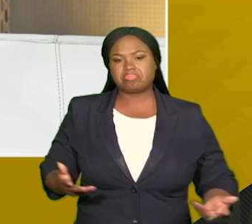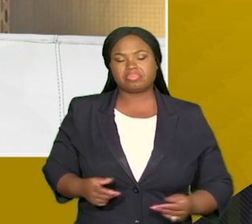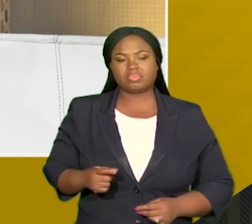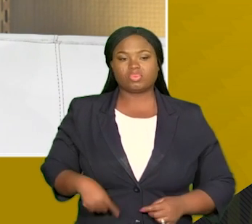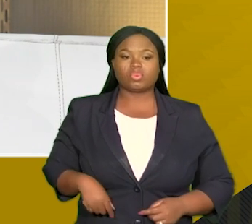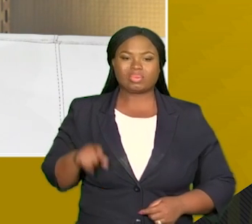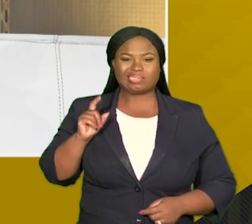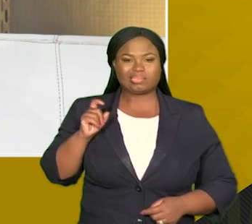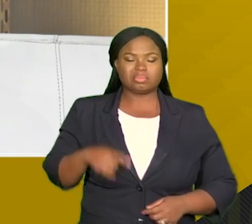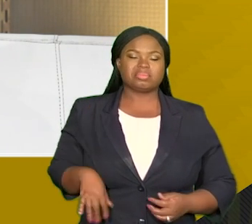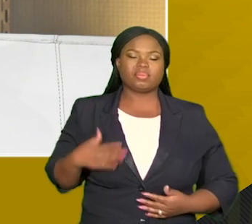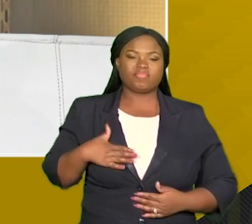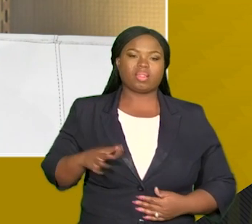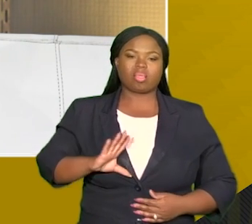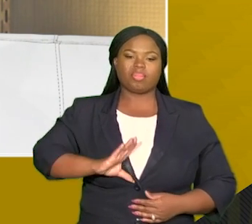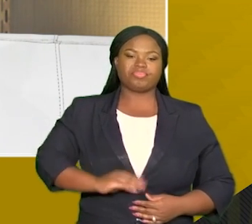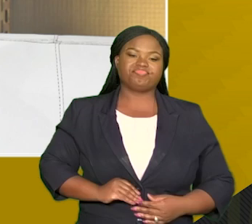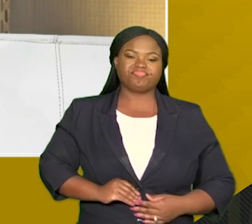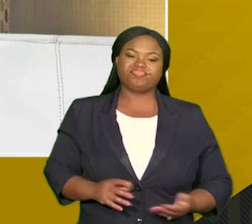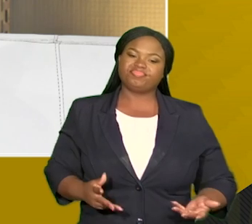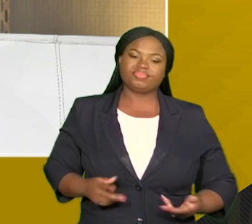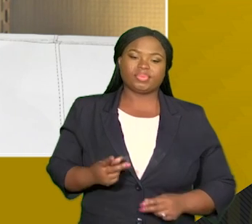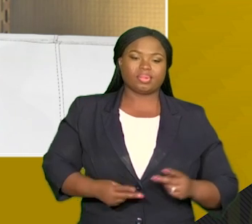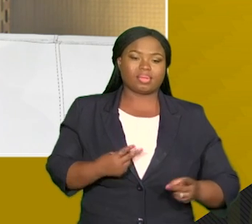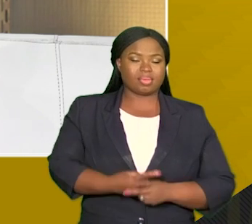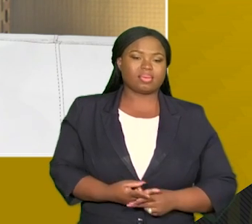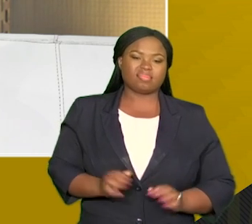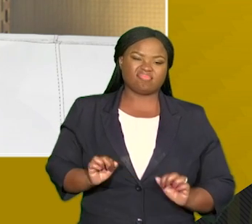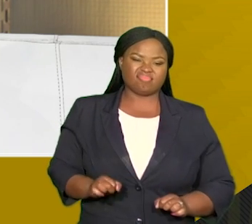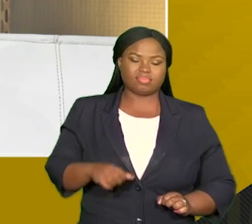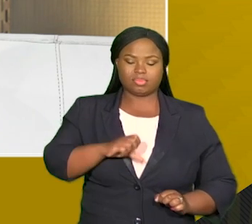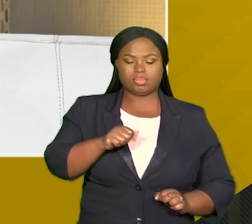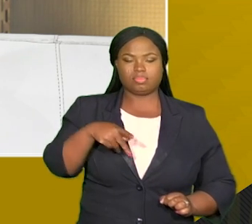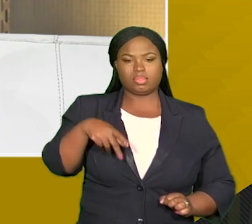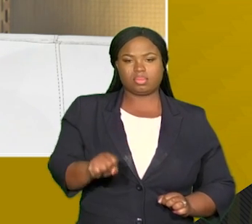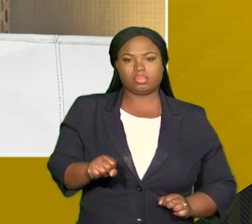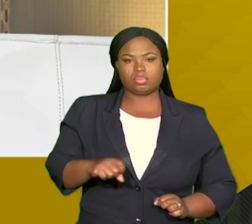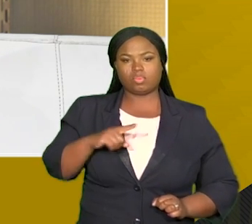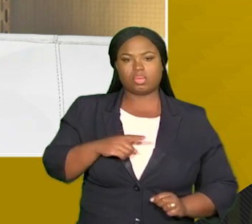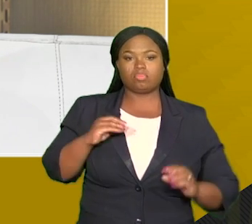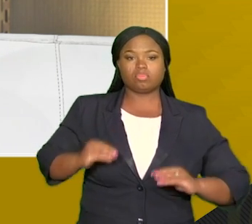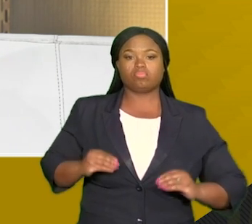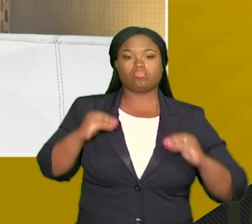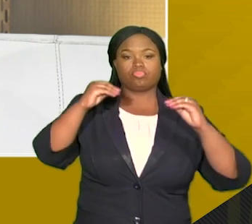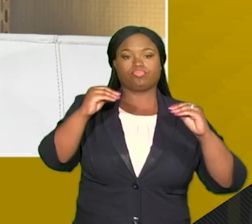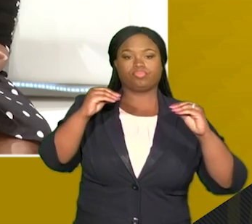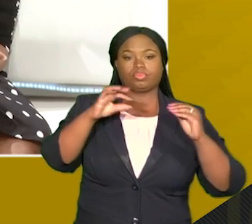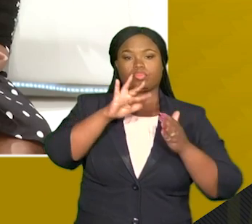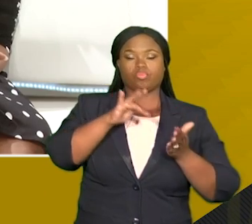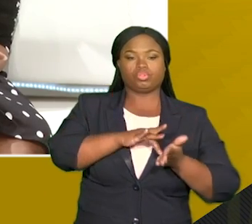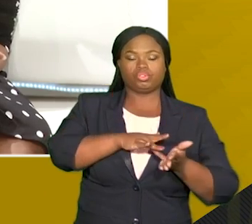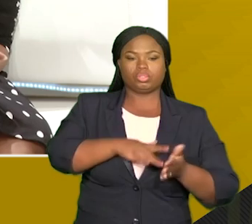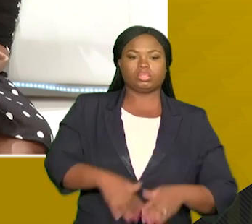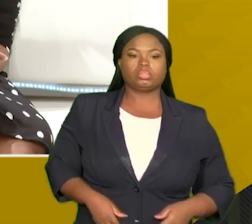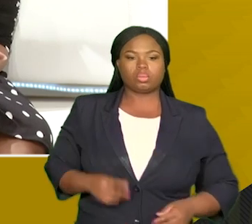has been one of the demotivating factors. And of course, I think within the SAPS, when you have to be promoted to a higher rank, part of